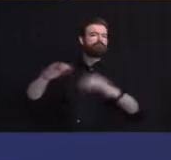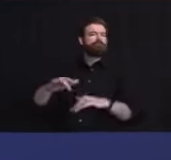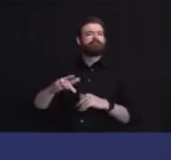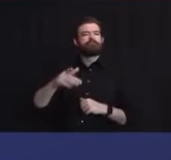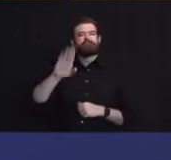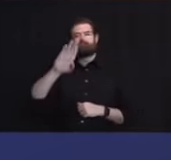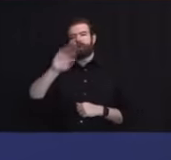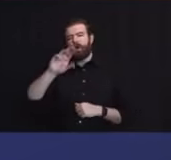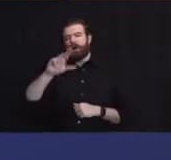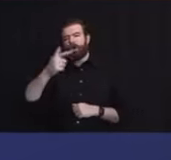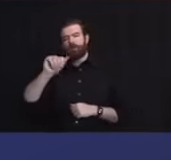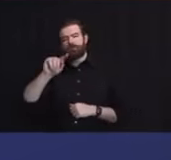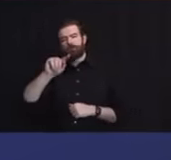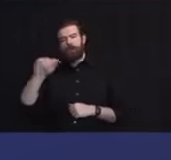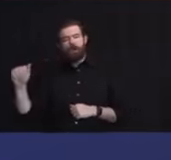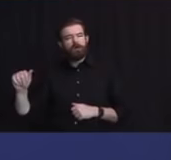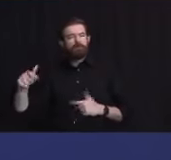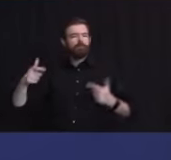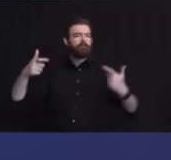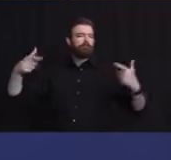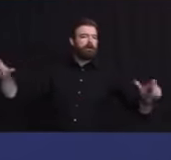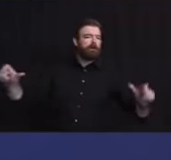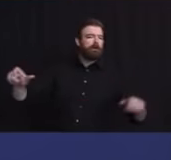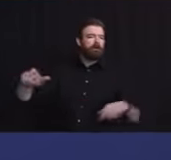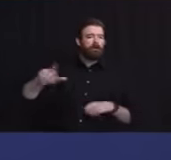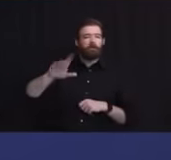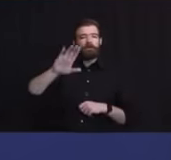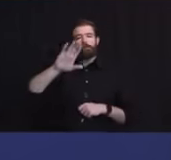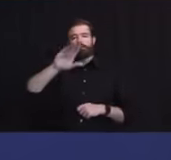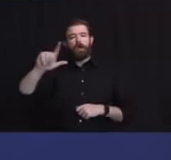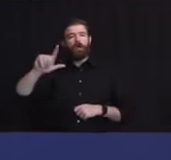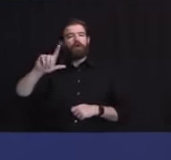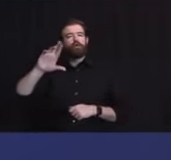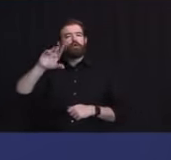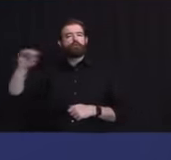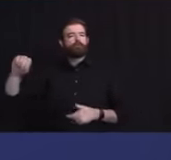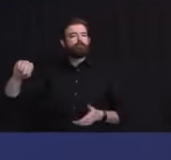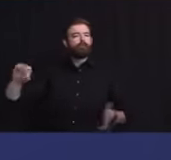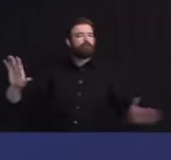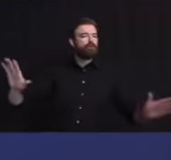a ballroom setup. It's 250 persons per room.